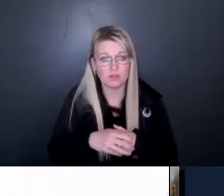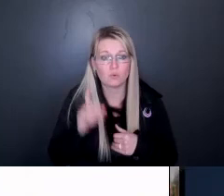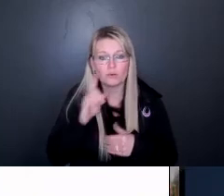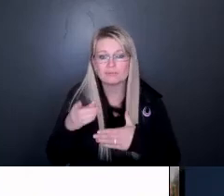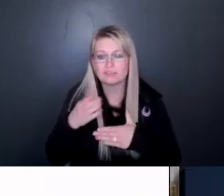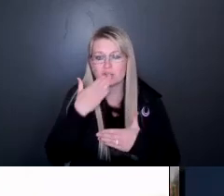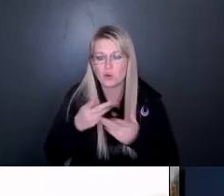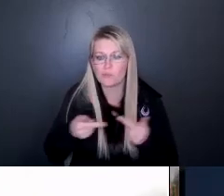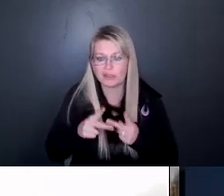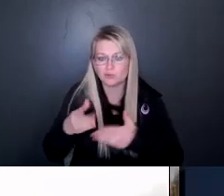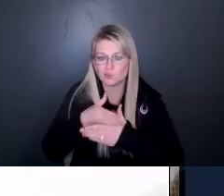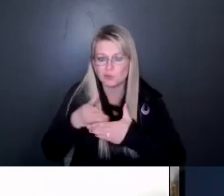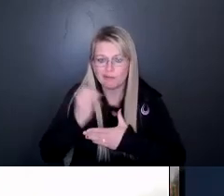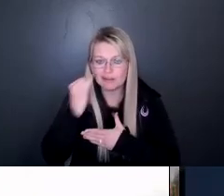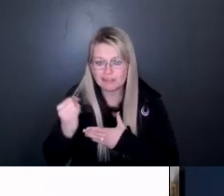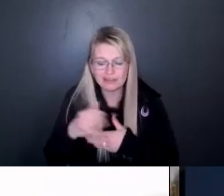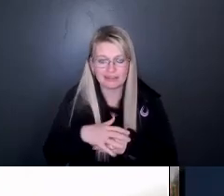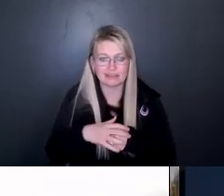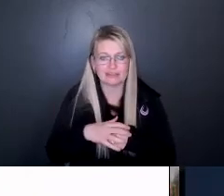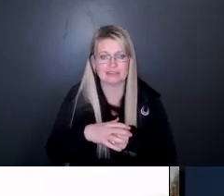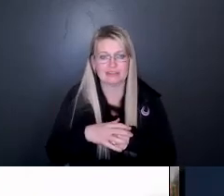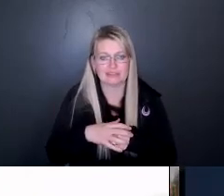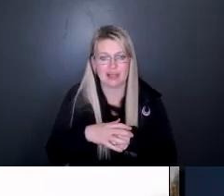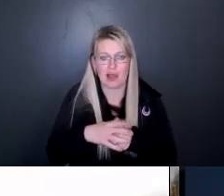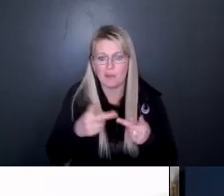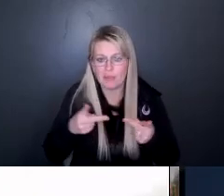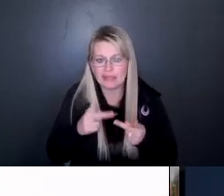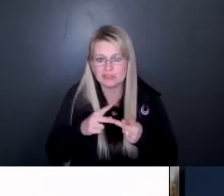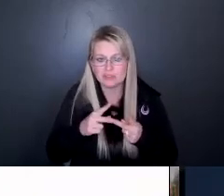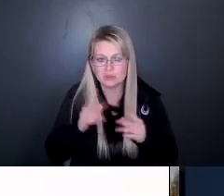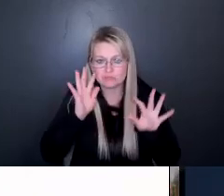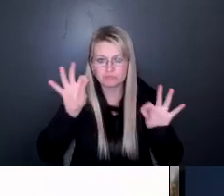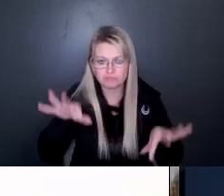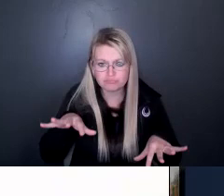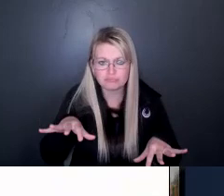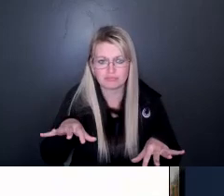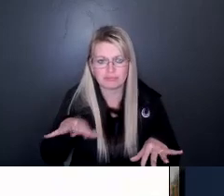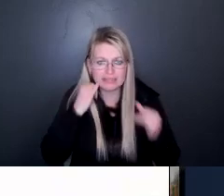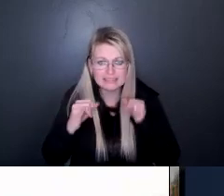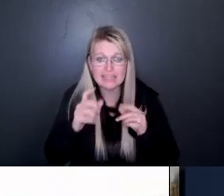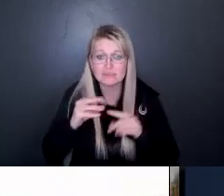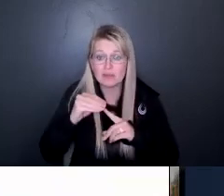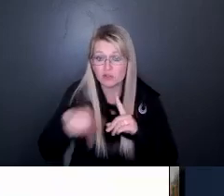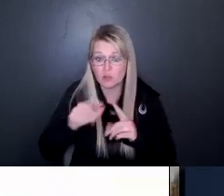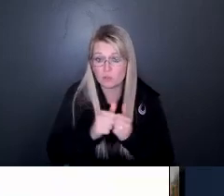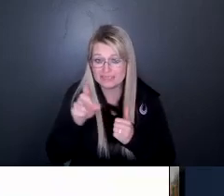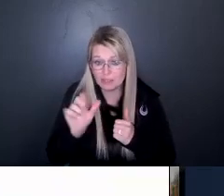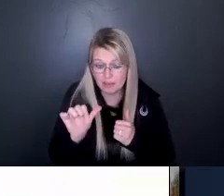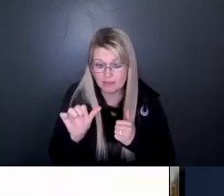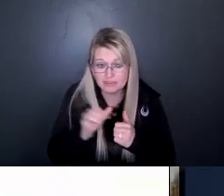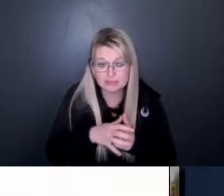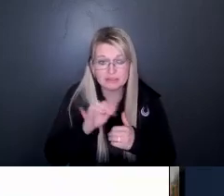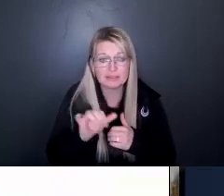ideas, platforms for creating referrals, especially for people with disabilities. There's